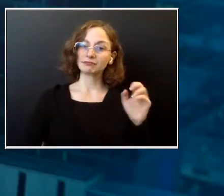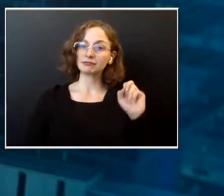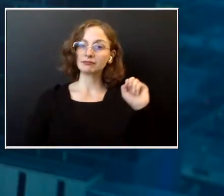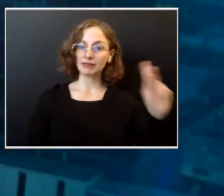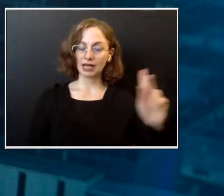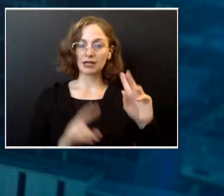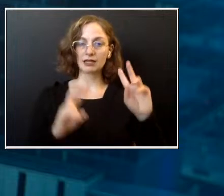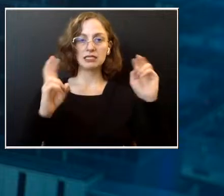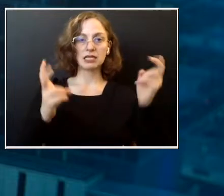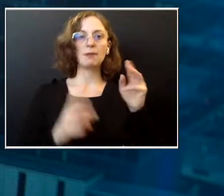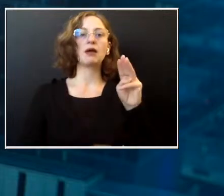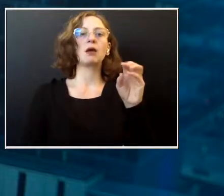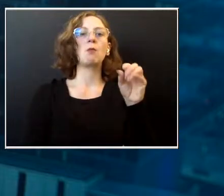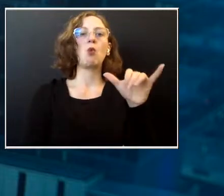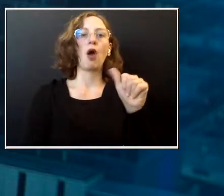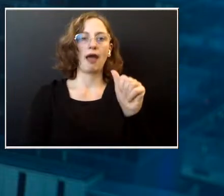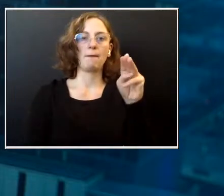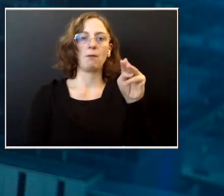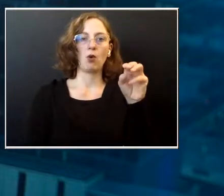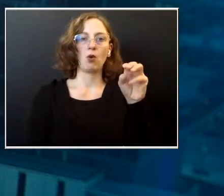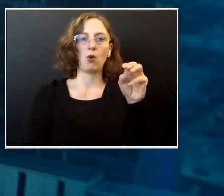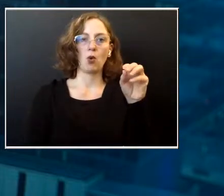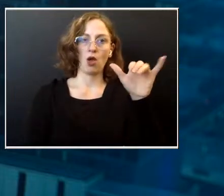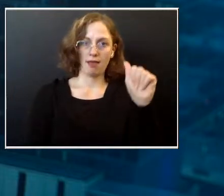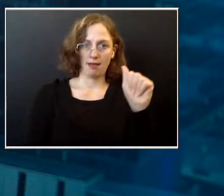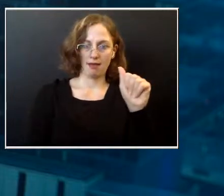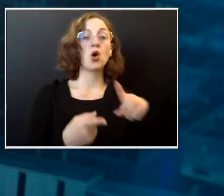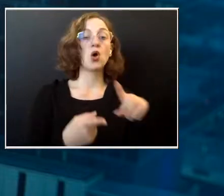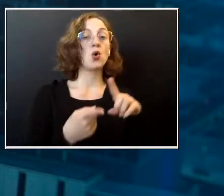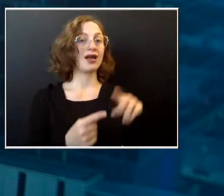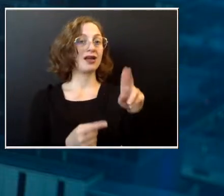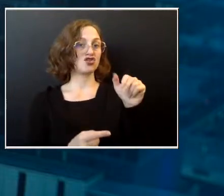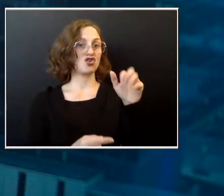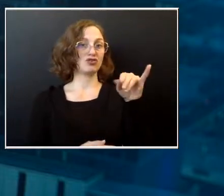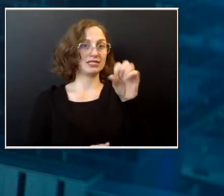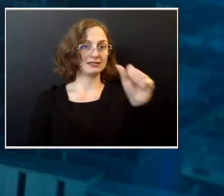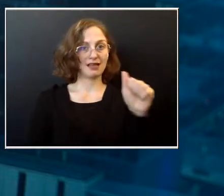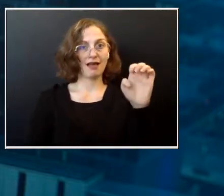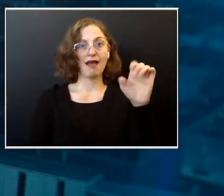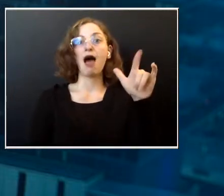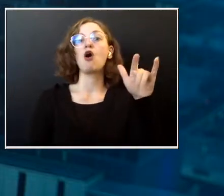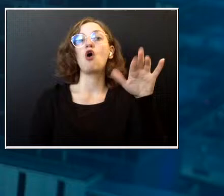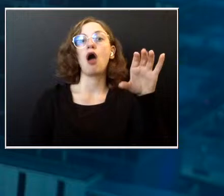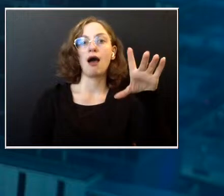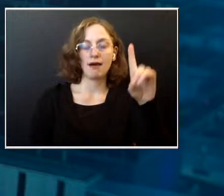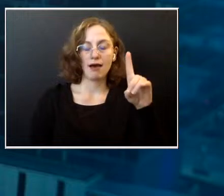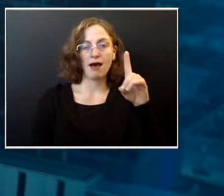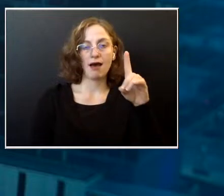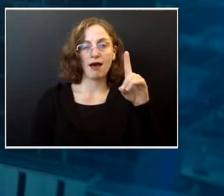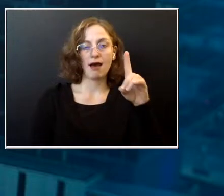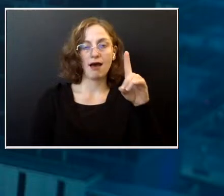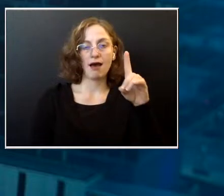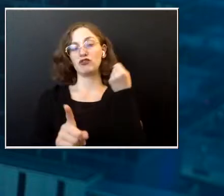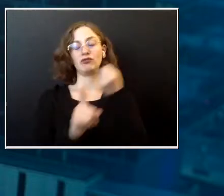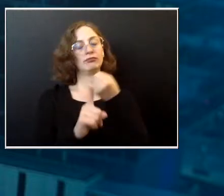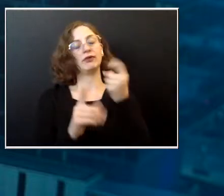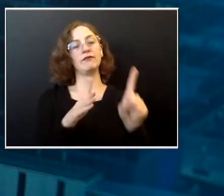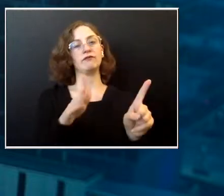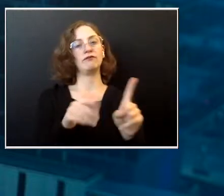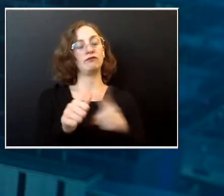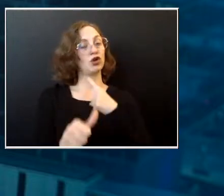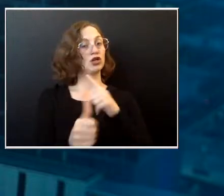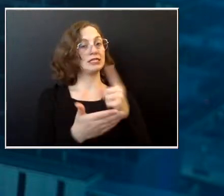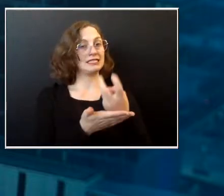When Nerissa Elrod had her first seizure, she already had an idea of what might have caused it. Janine Kiesling shows us how Nerissa had